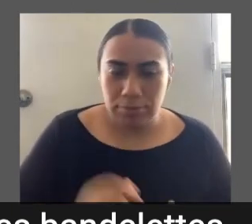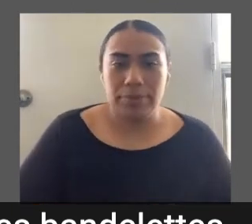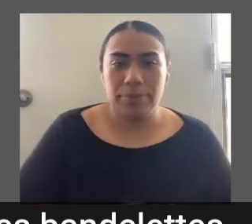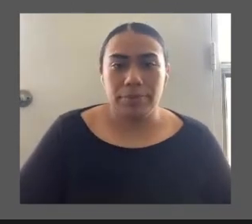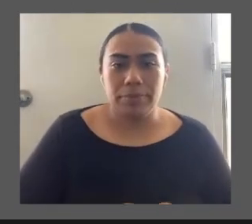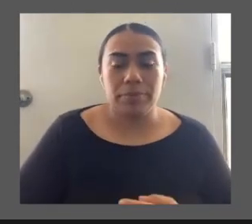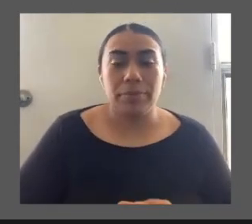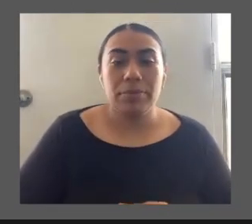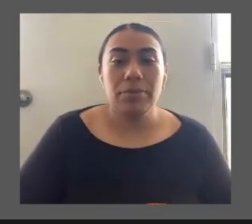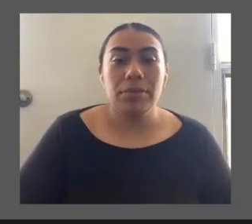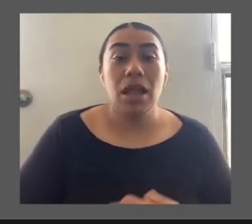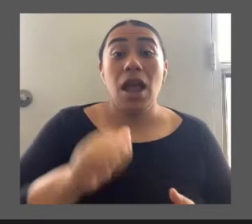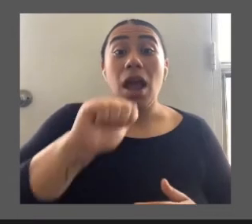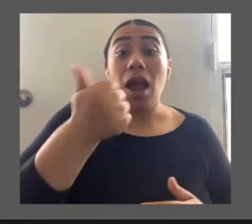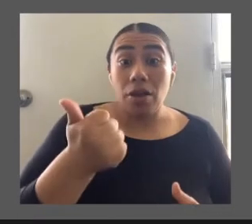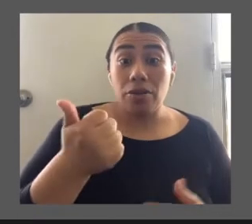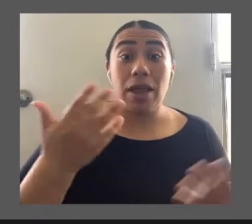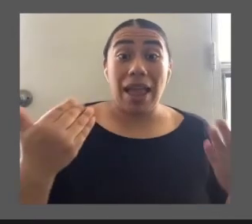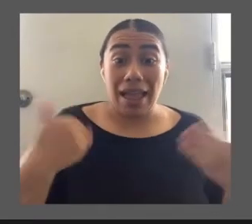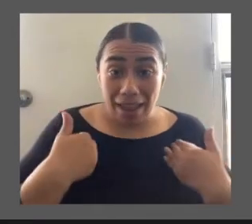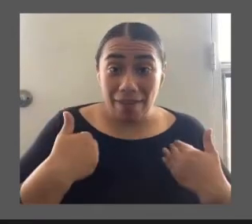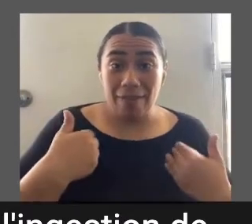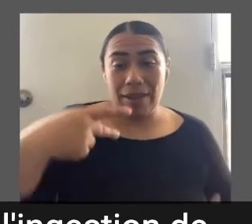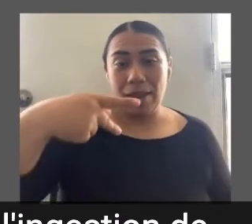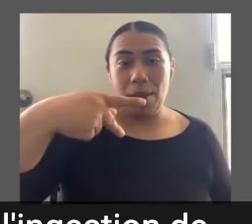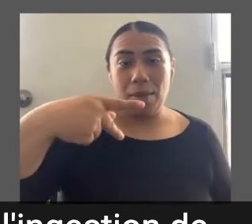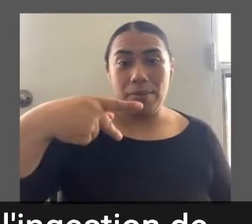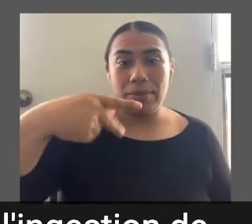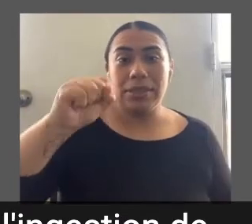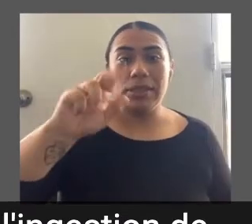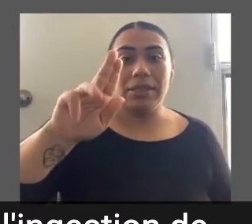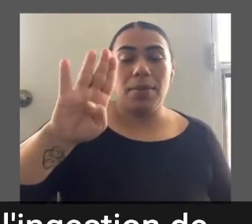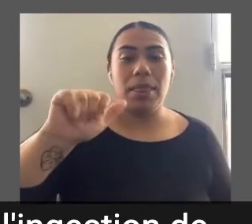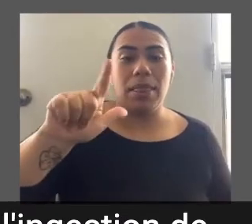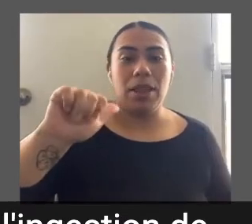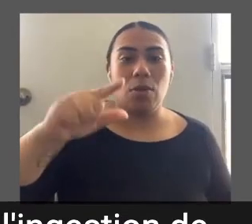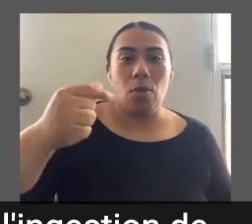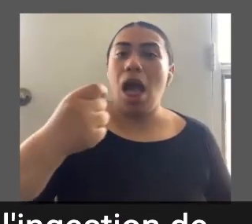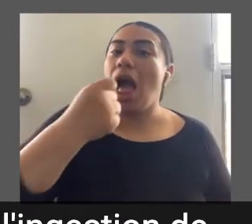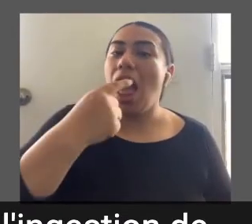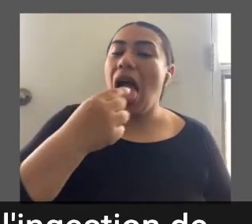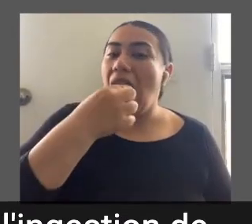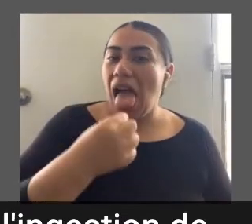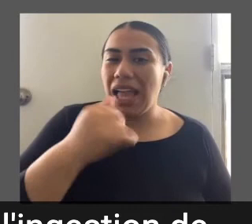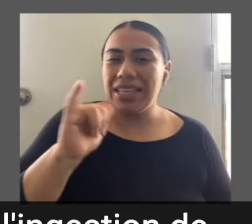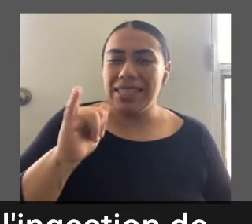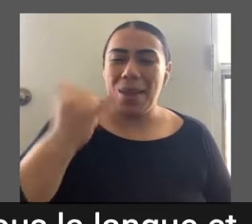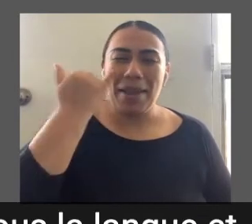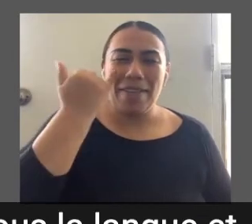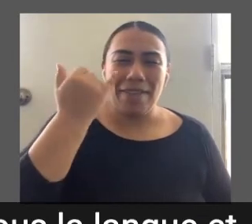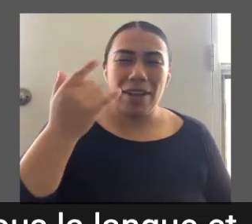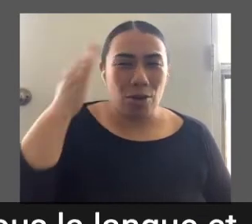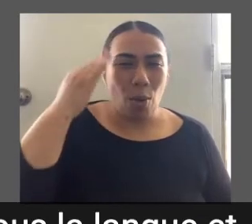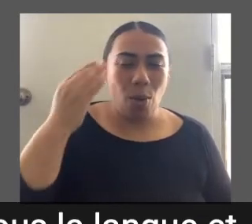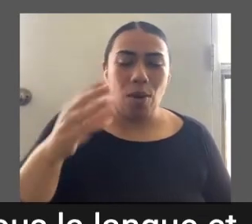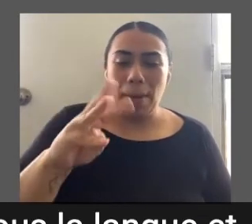strips, similar to Listerine strips. These strips are the perfect mix between ingesting cannabis and inhaling. They